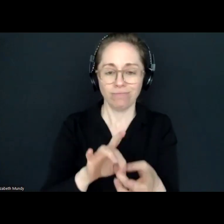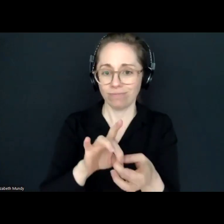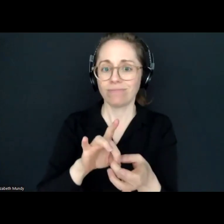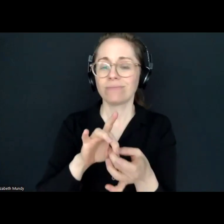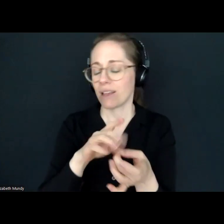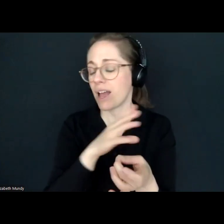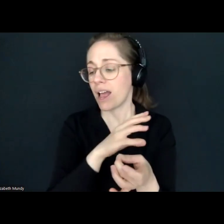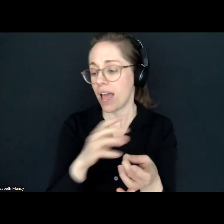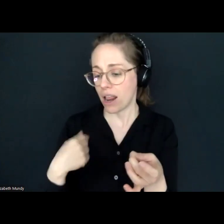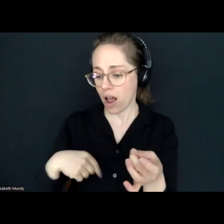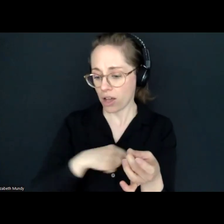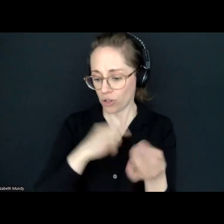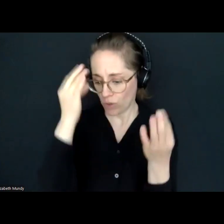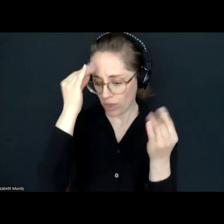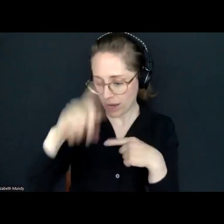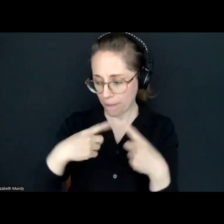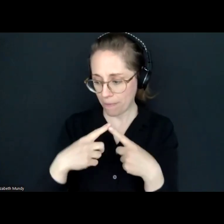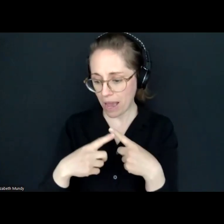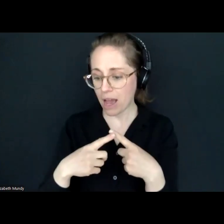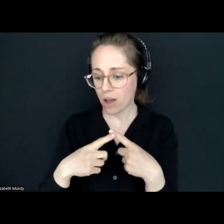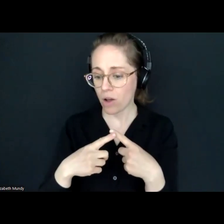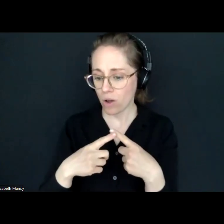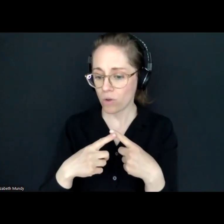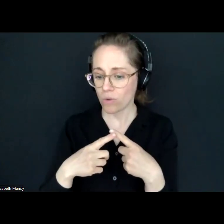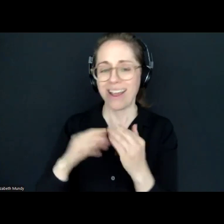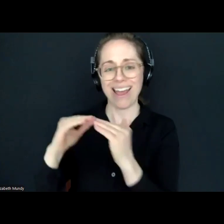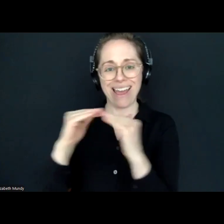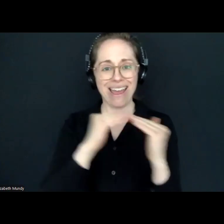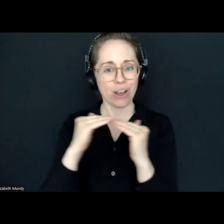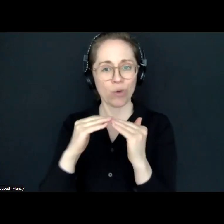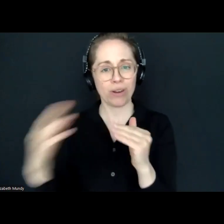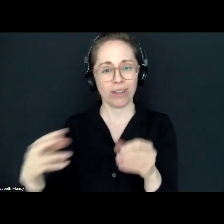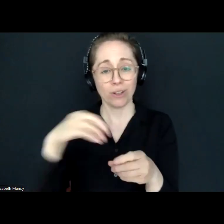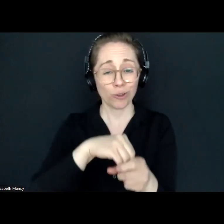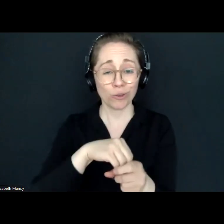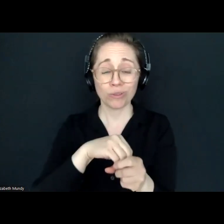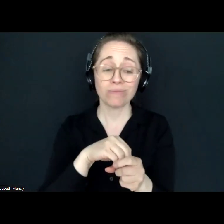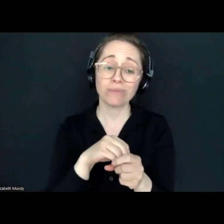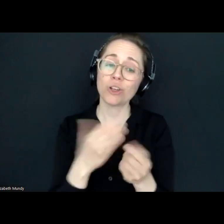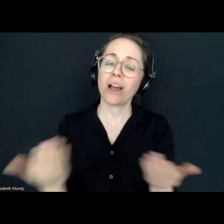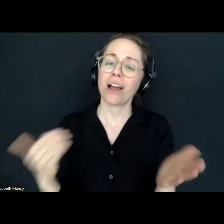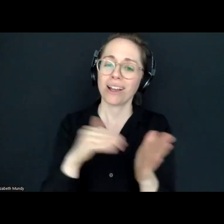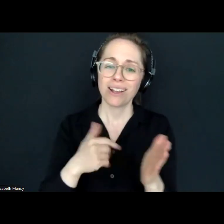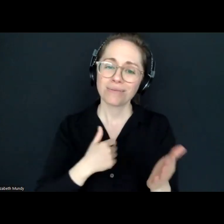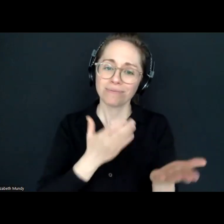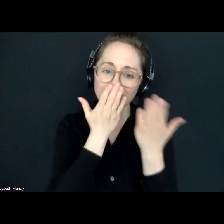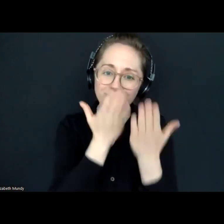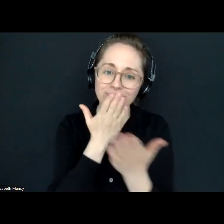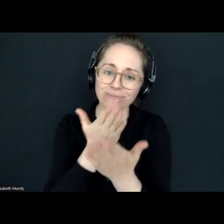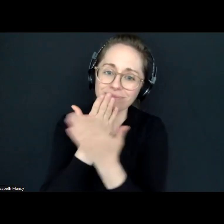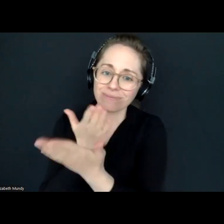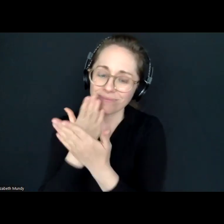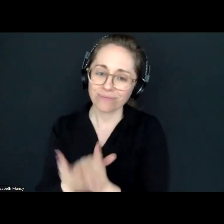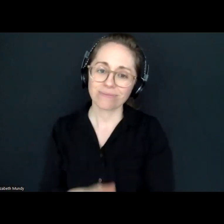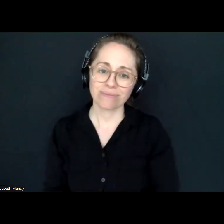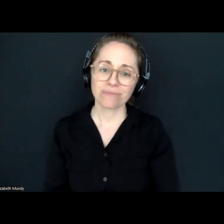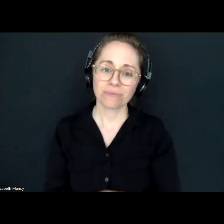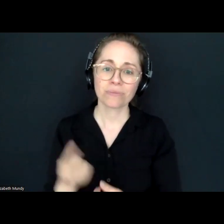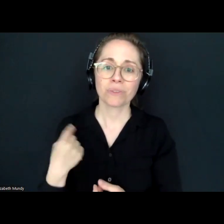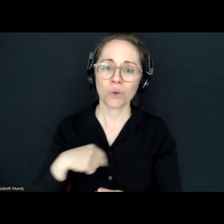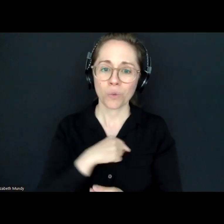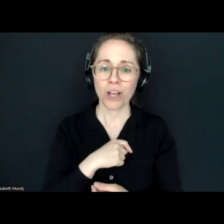really meaningful conversation on the equity side. So just wanted to again express my thanks. This is really helpful. We look forward